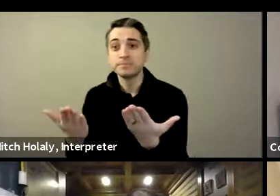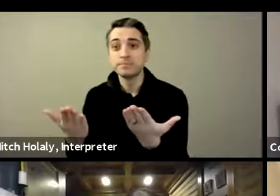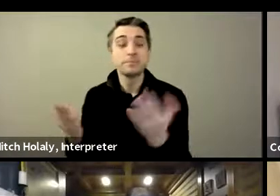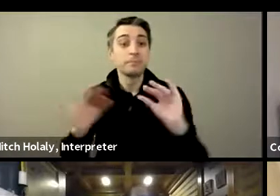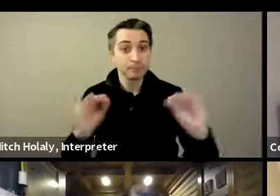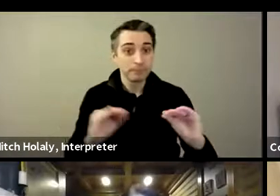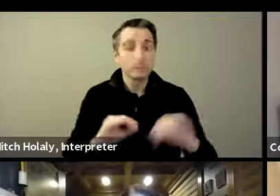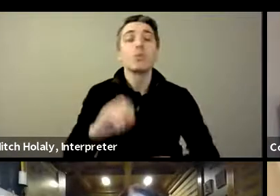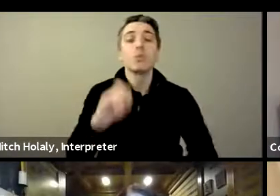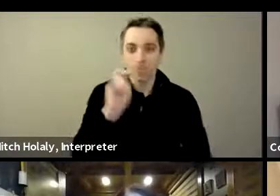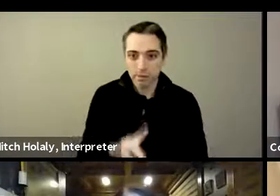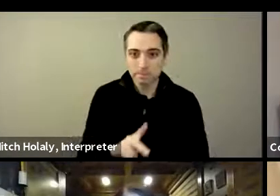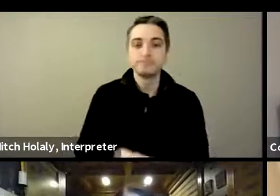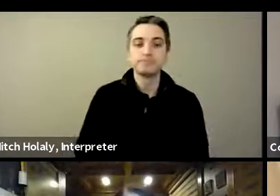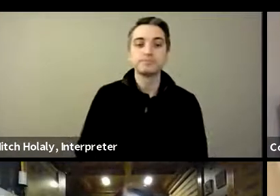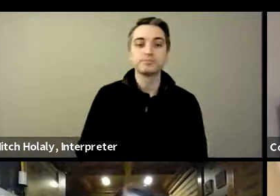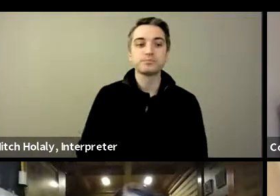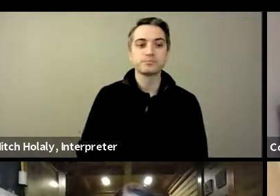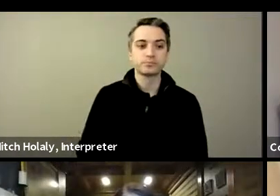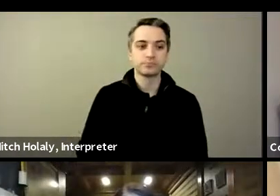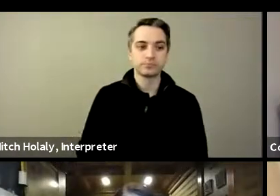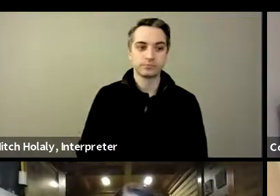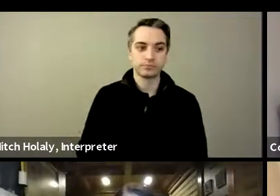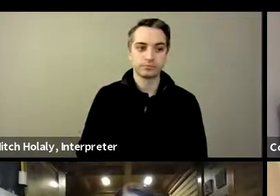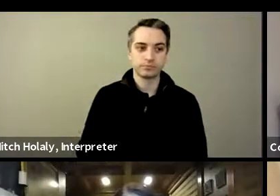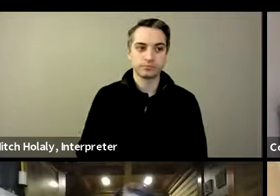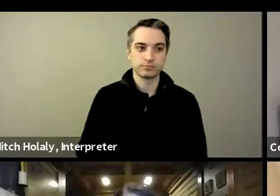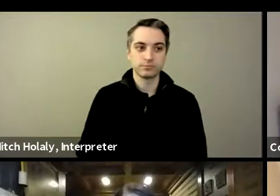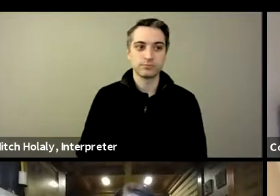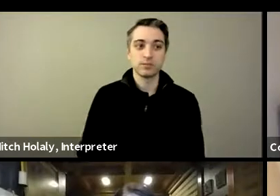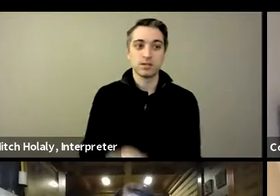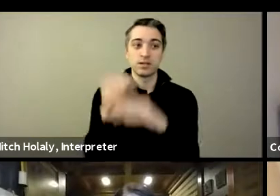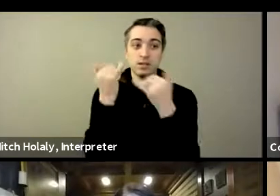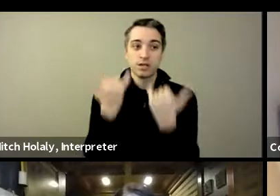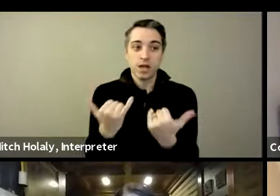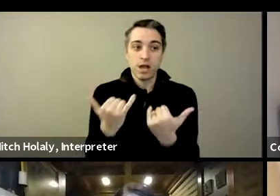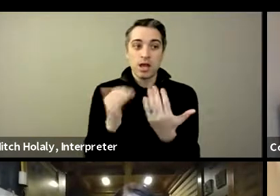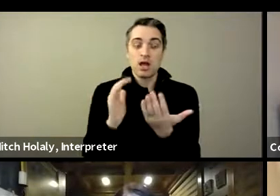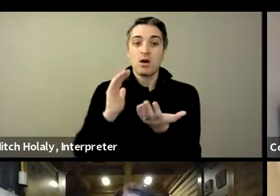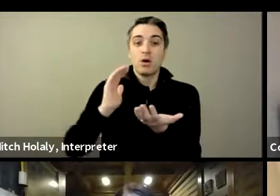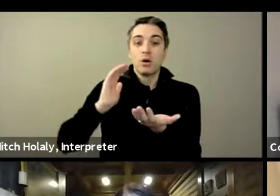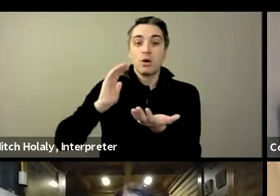So we need to, we're talking about our instructional retreat